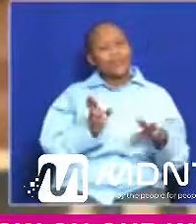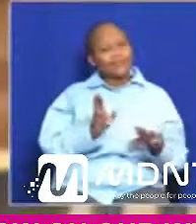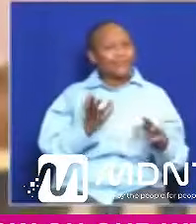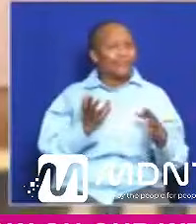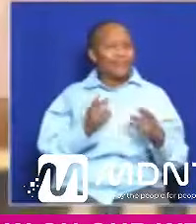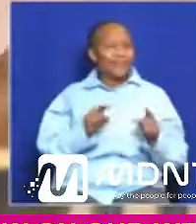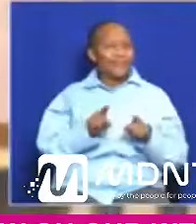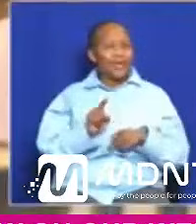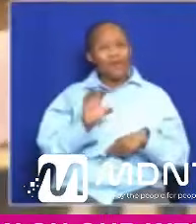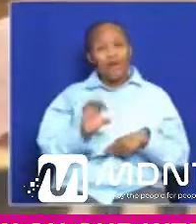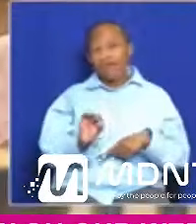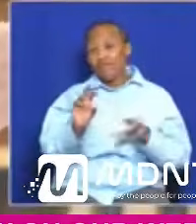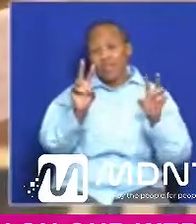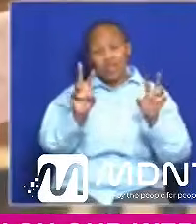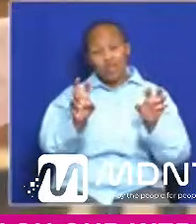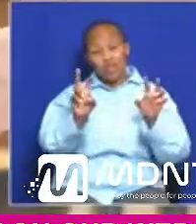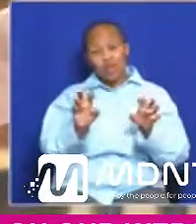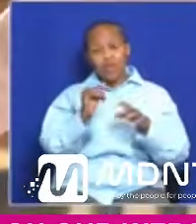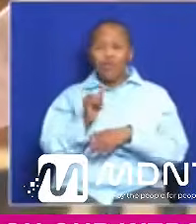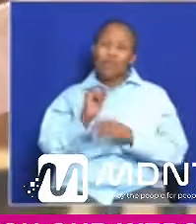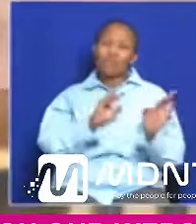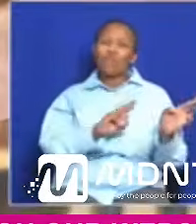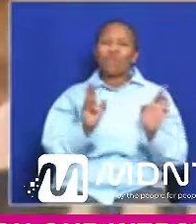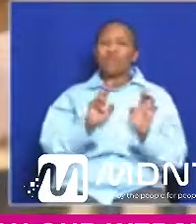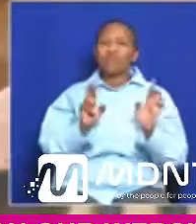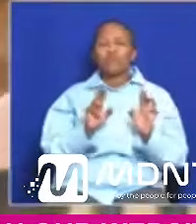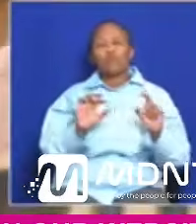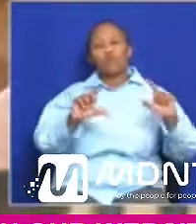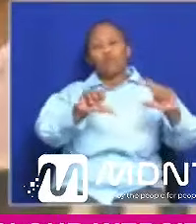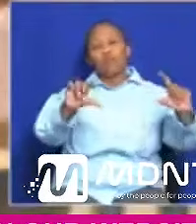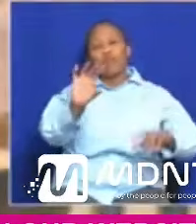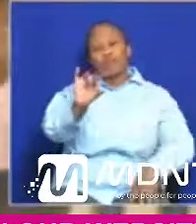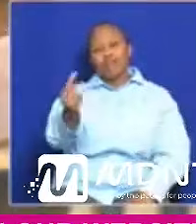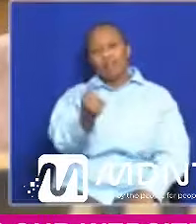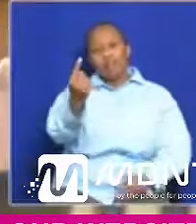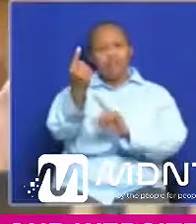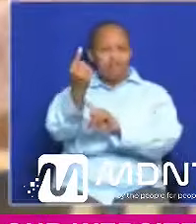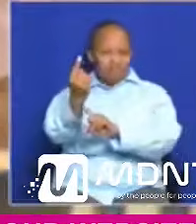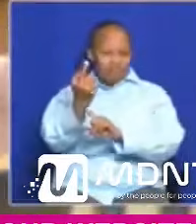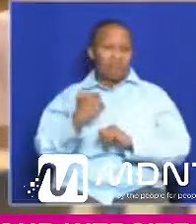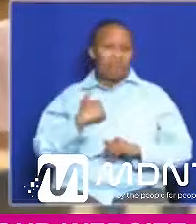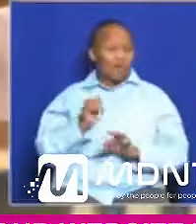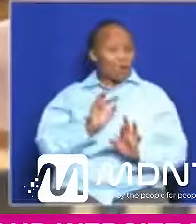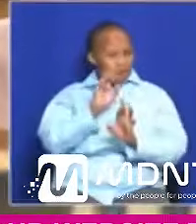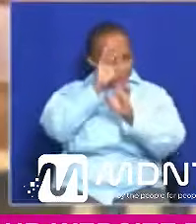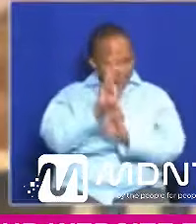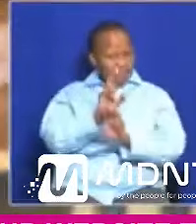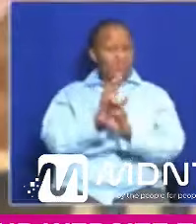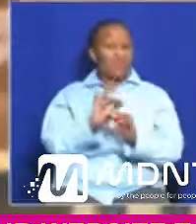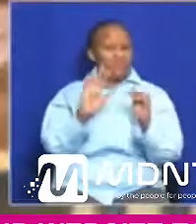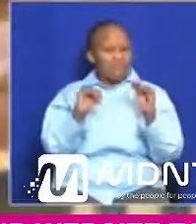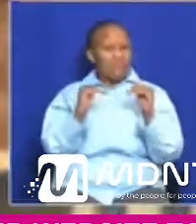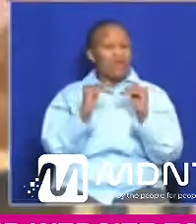in a single paragraph that's maybe explained is, I respectfully submit, unfair for the reasons that